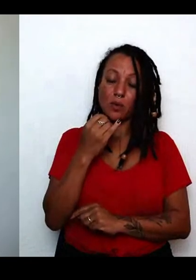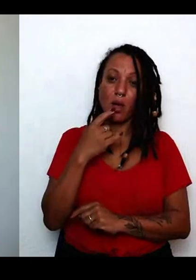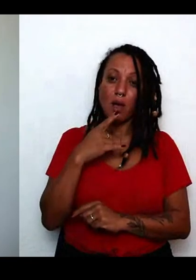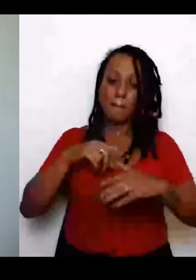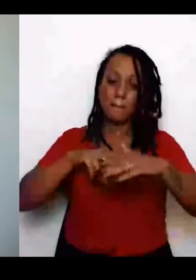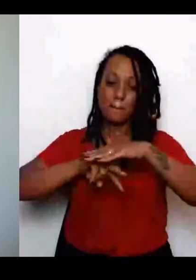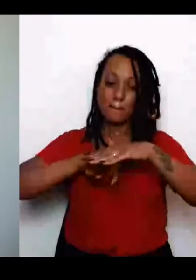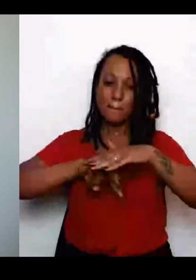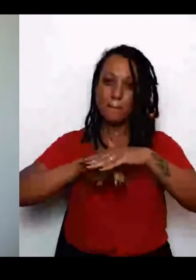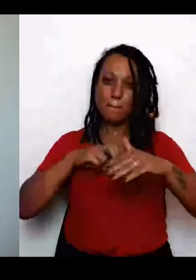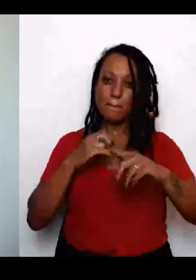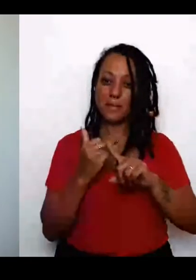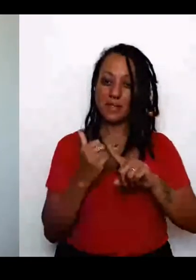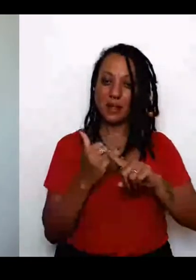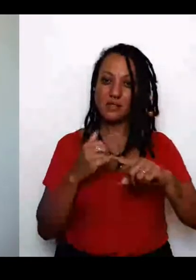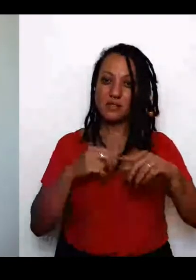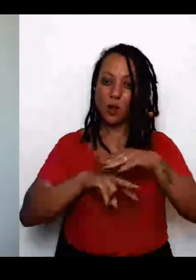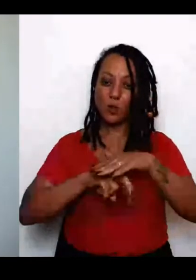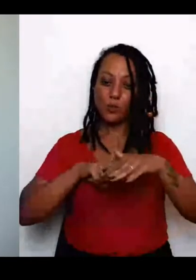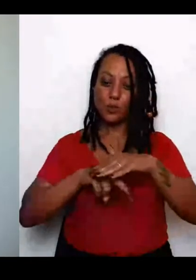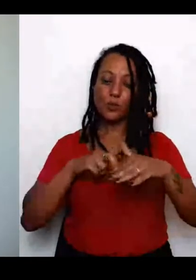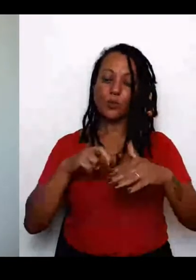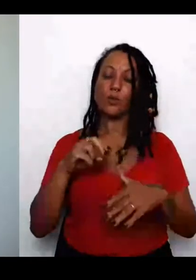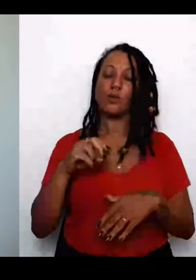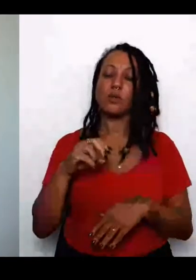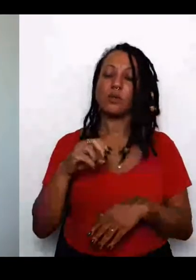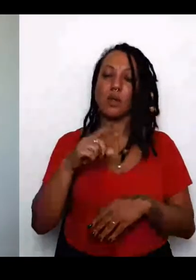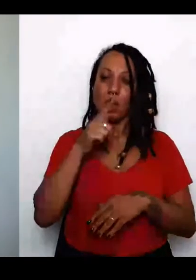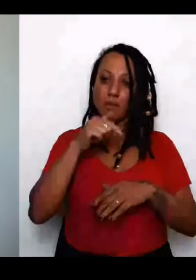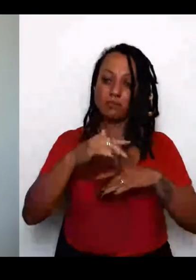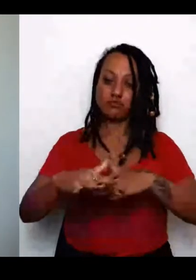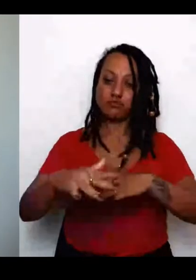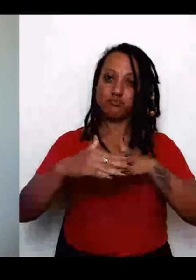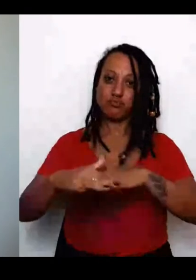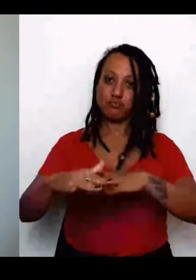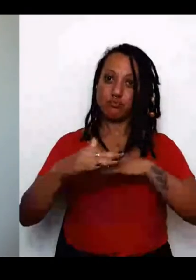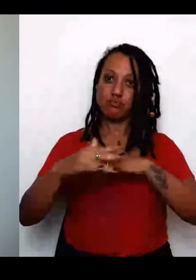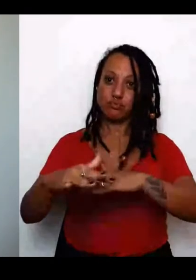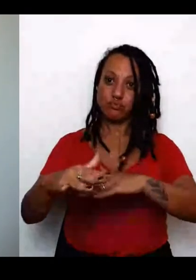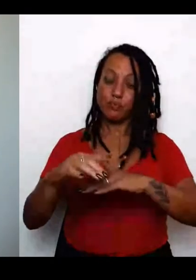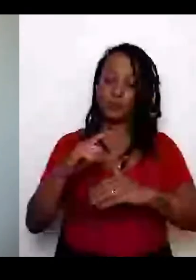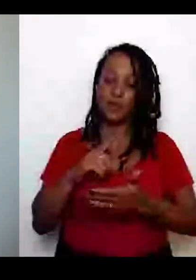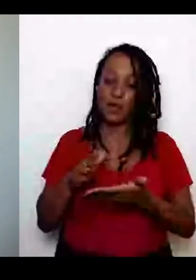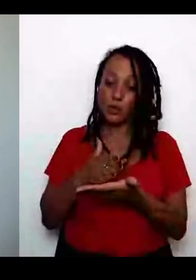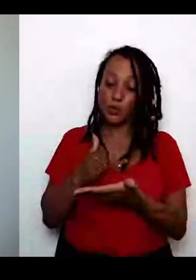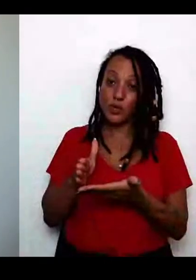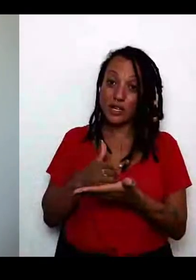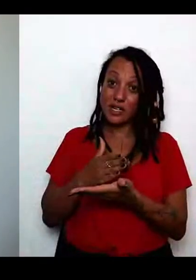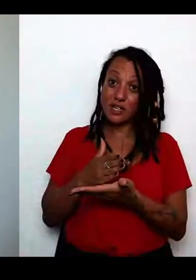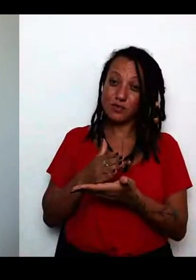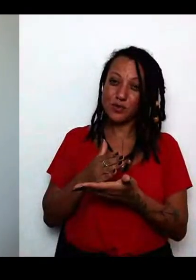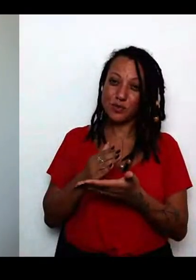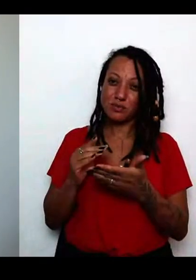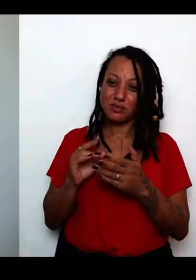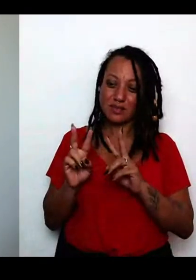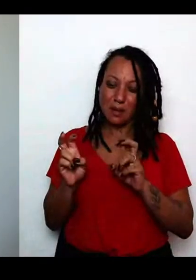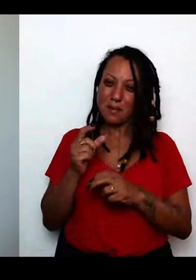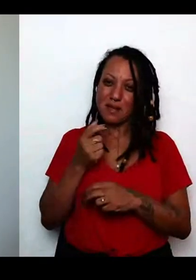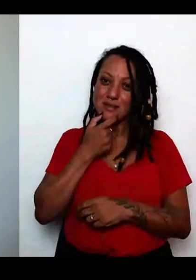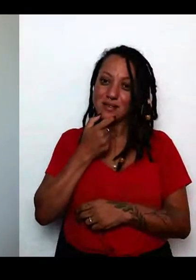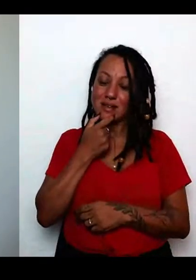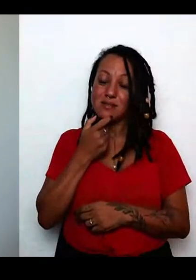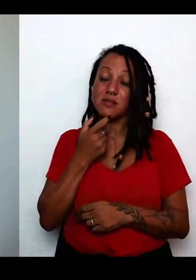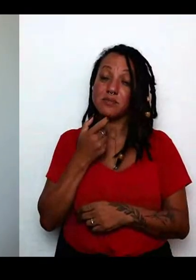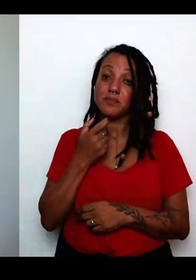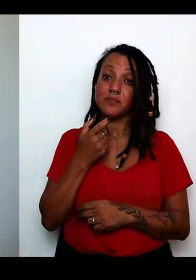wrote a book about it which is called prospecting ocean where you know the idea that the minerals from the